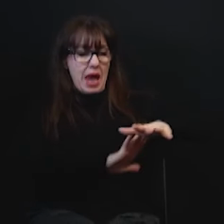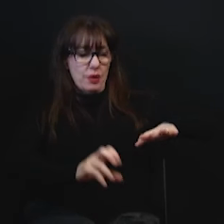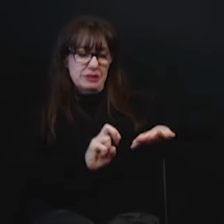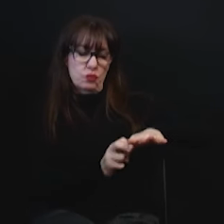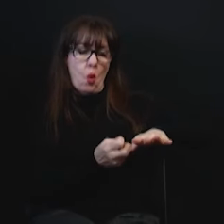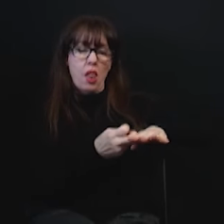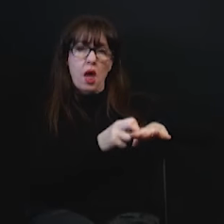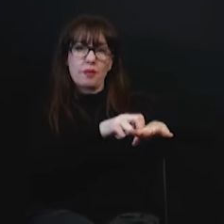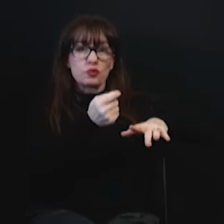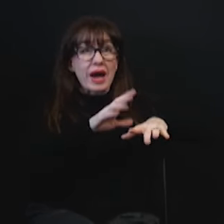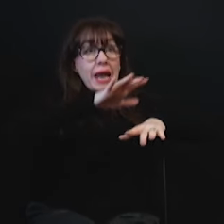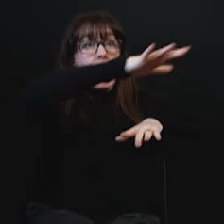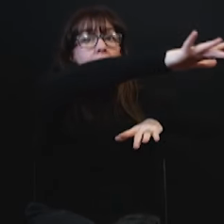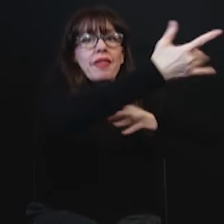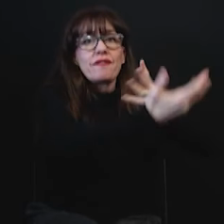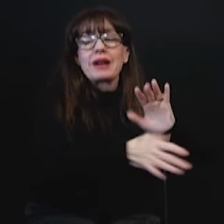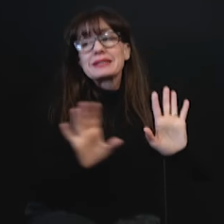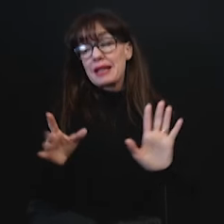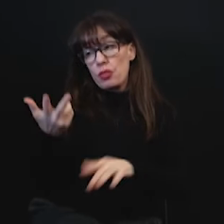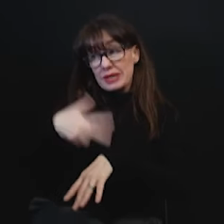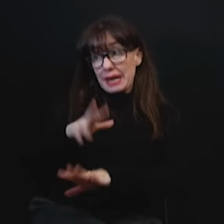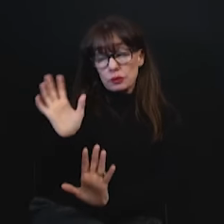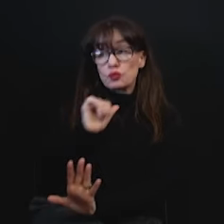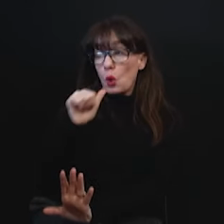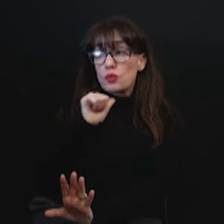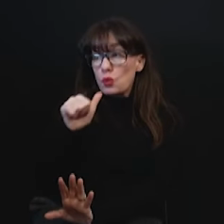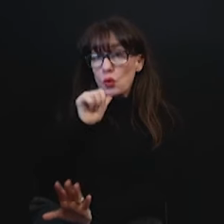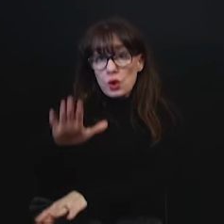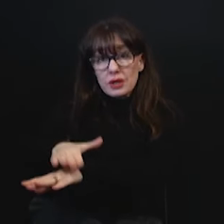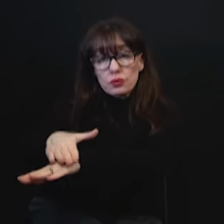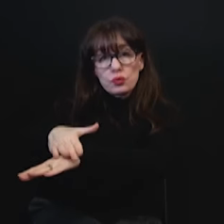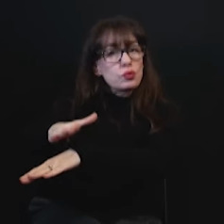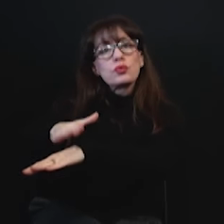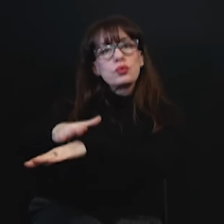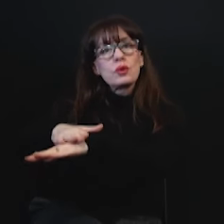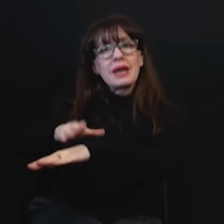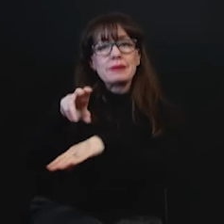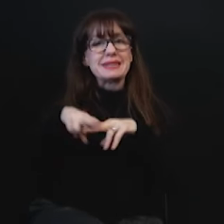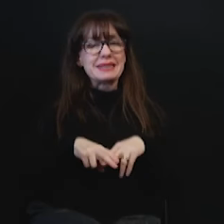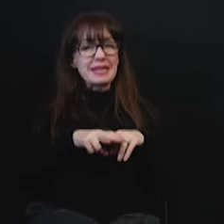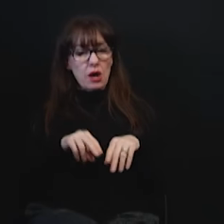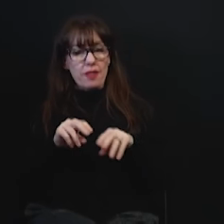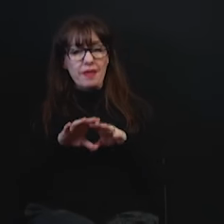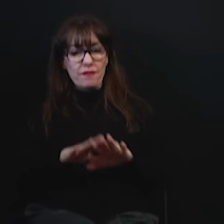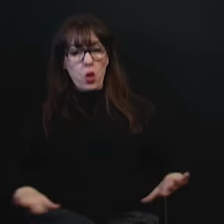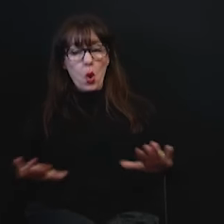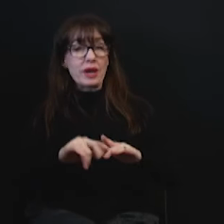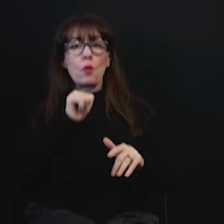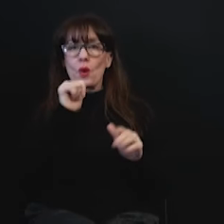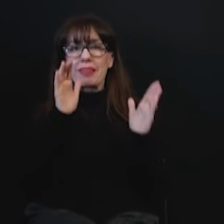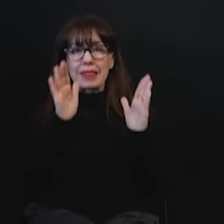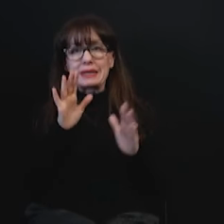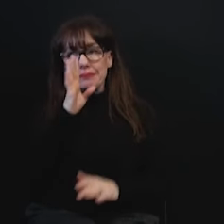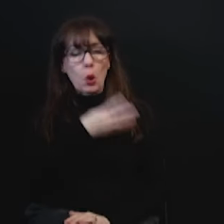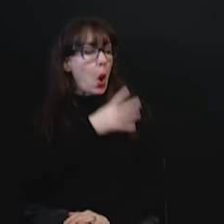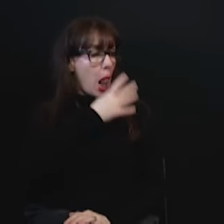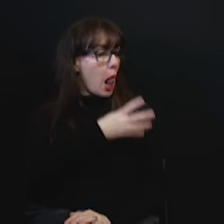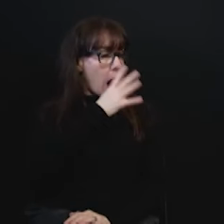trying to reach into the fireplace. And I told him three times, don't do that, don't do that, don't do that. And I was sitting there on the floor with him, and he wouldn't listen to me. And